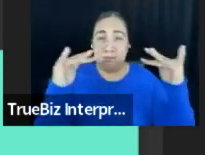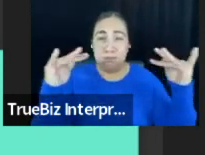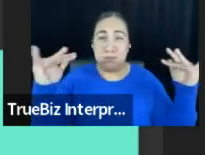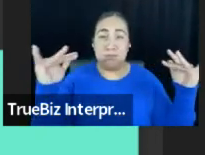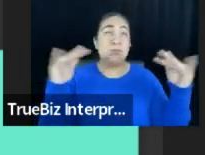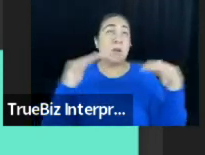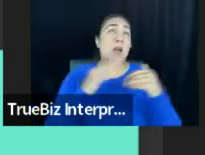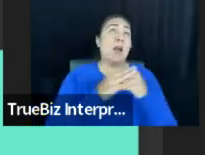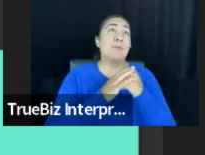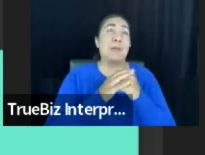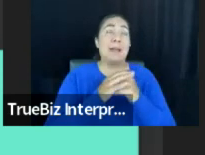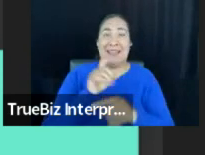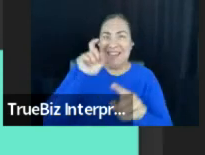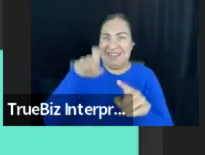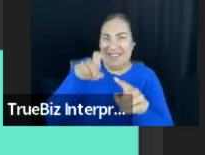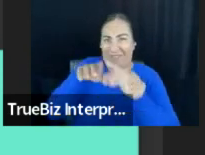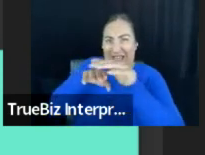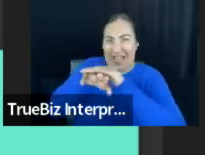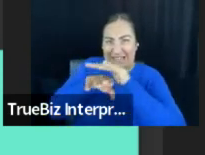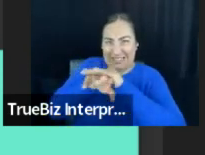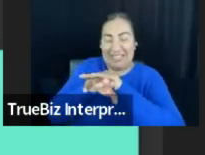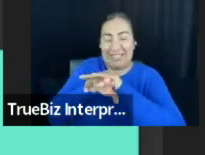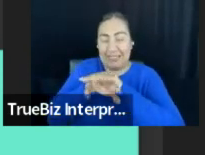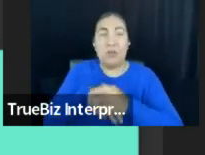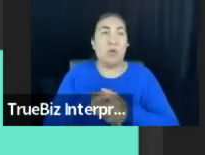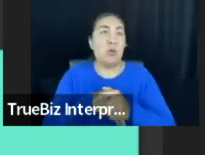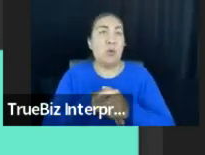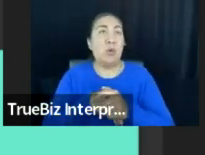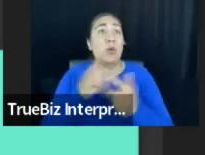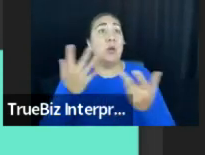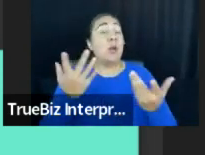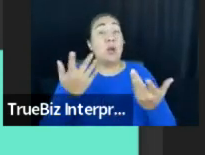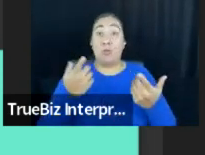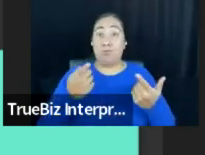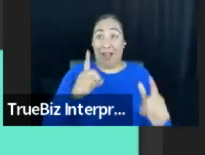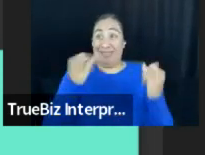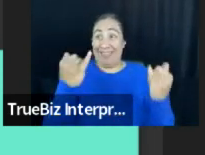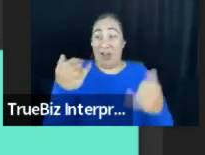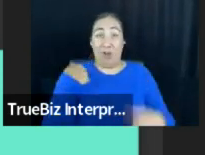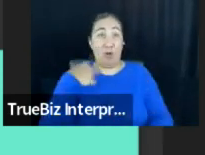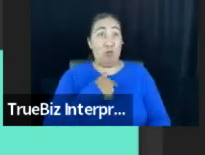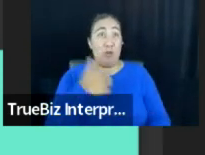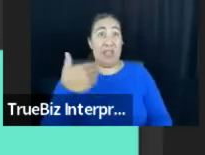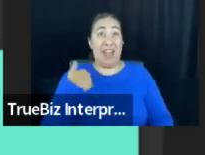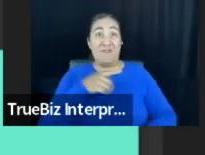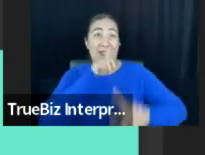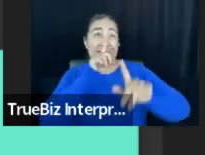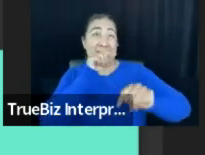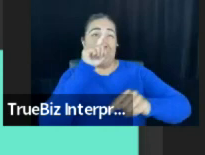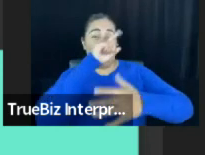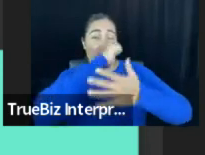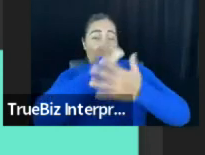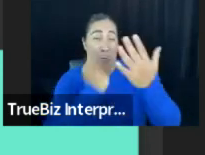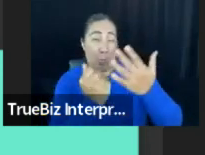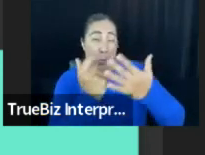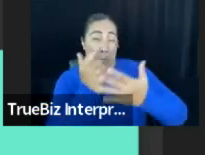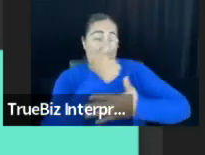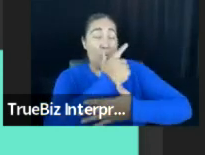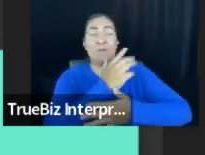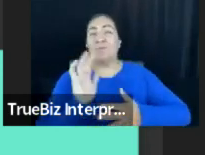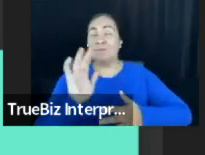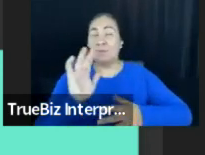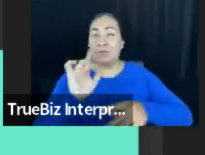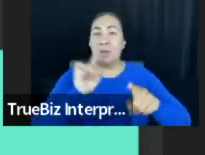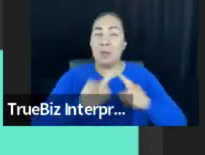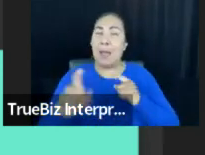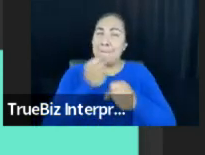a vast need of access points. And so while we don't have all the answers at all, making sure that we are remaining